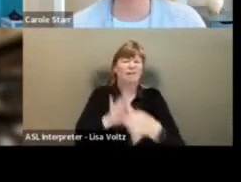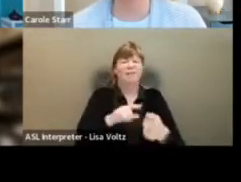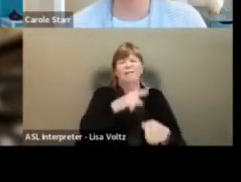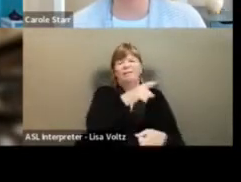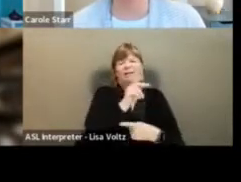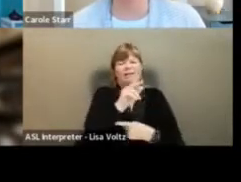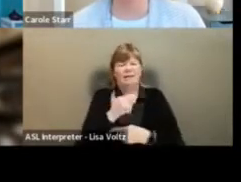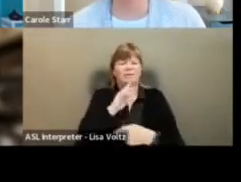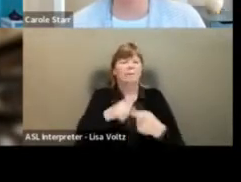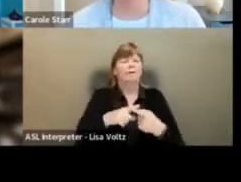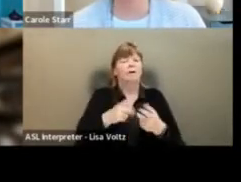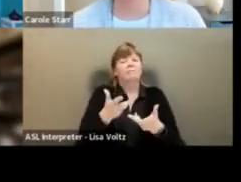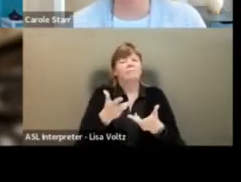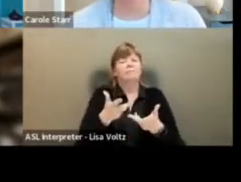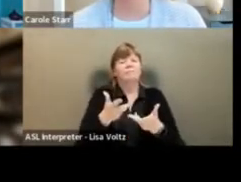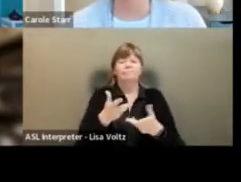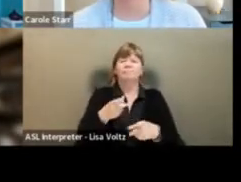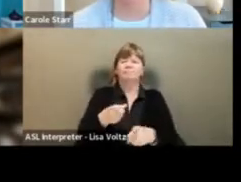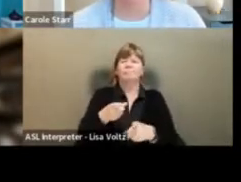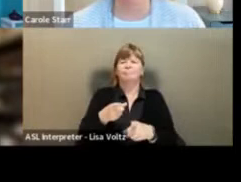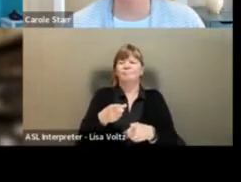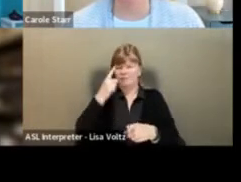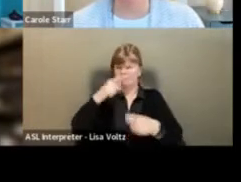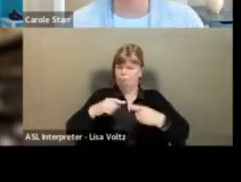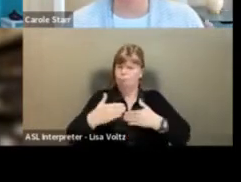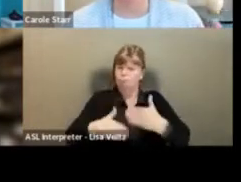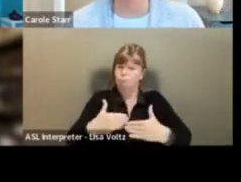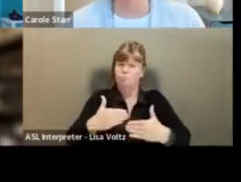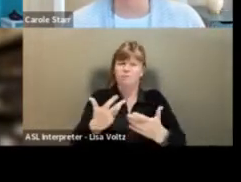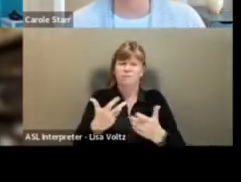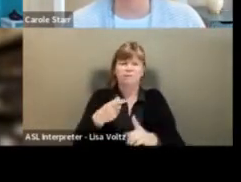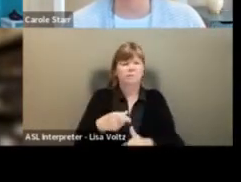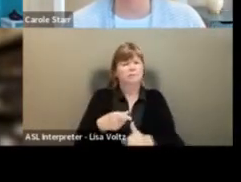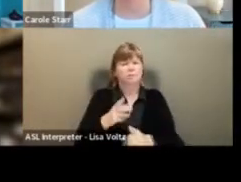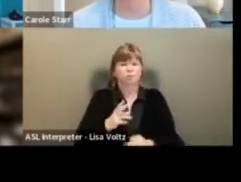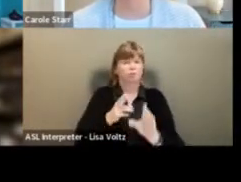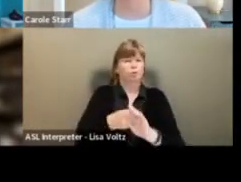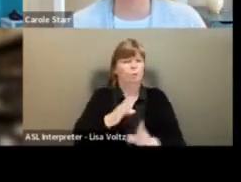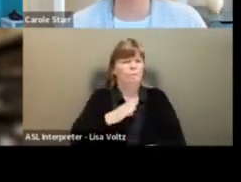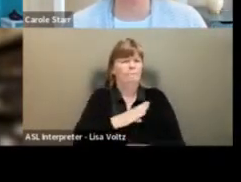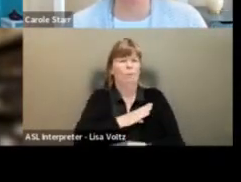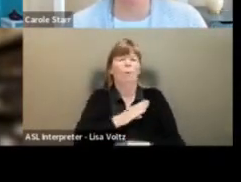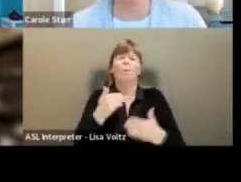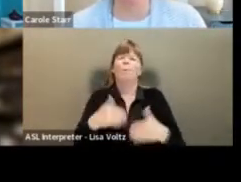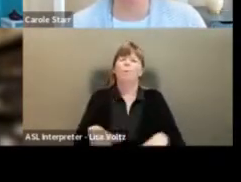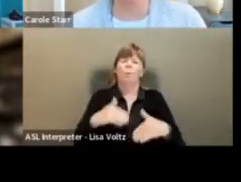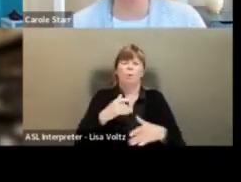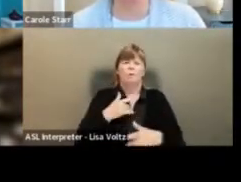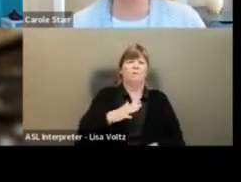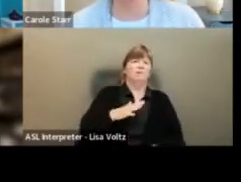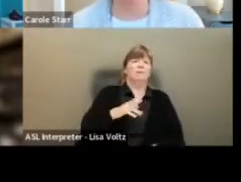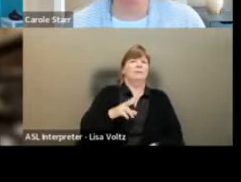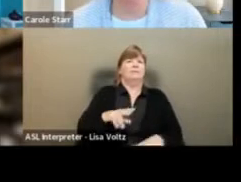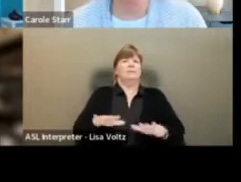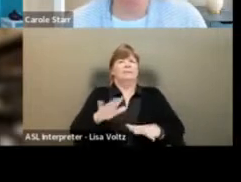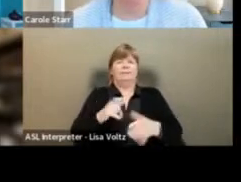mentorship, that it is a process, because joining a board, it's a very daunting thing that so